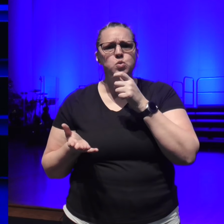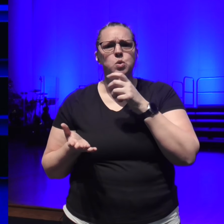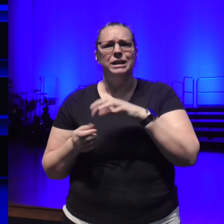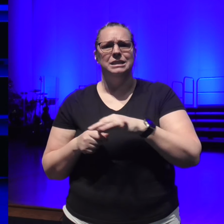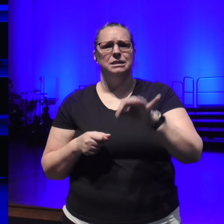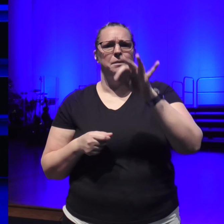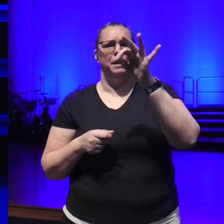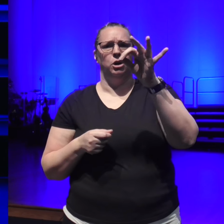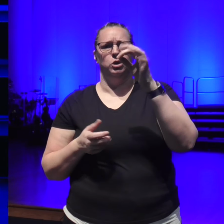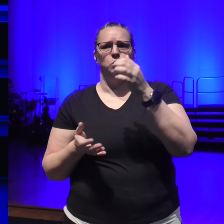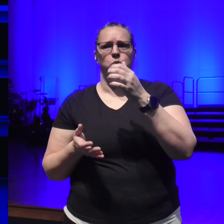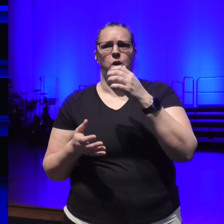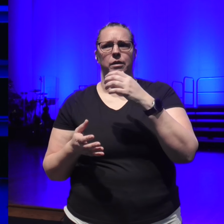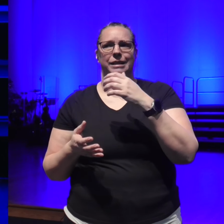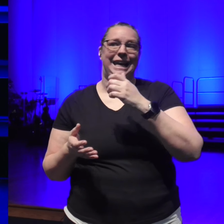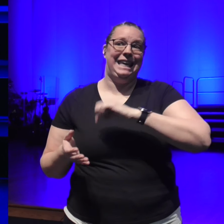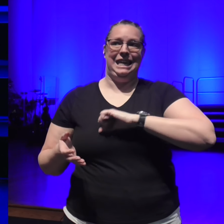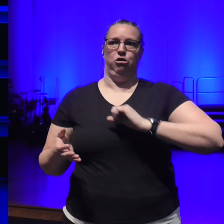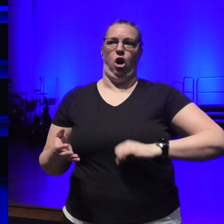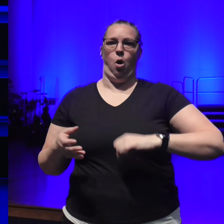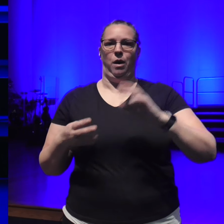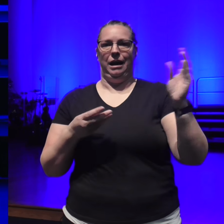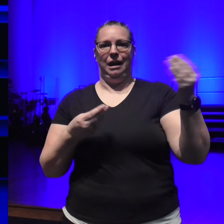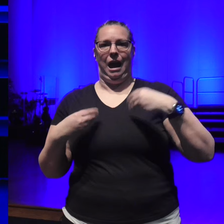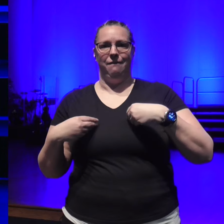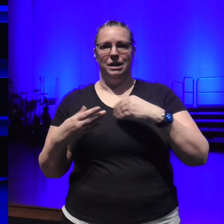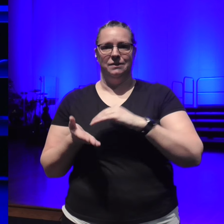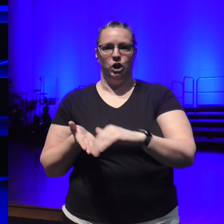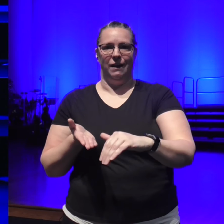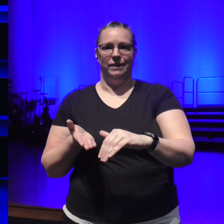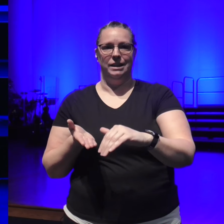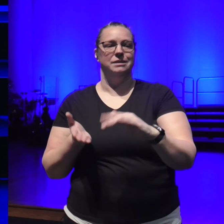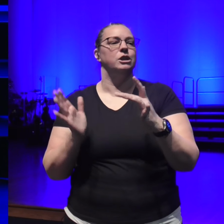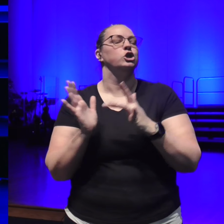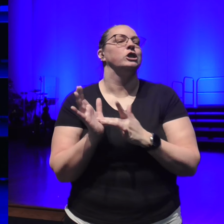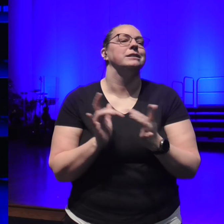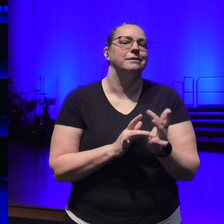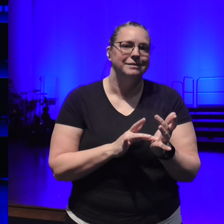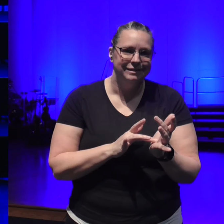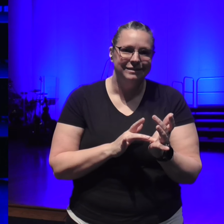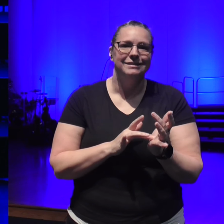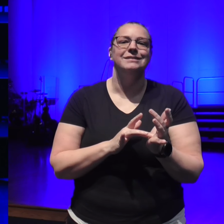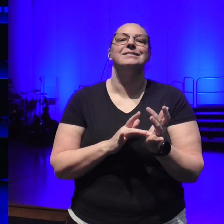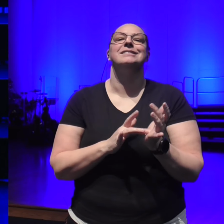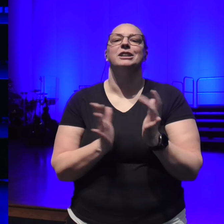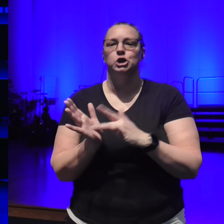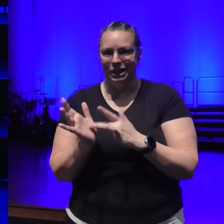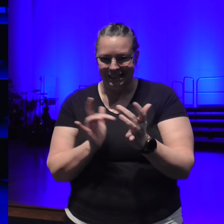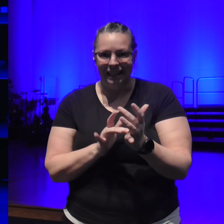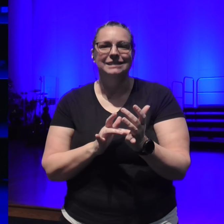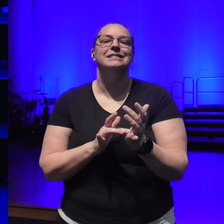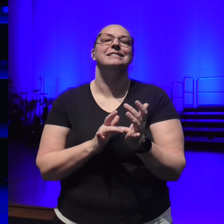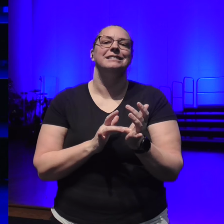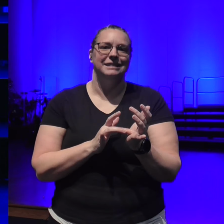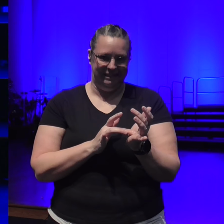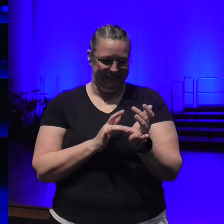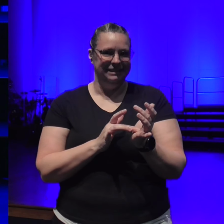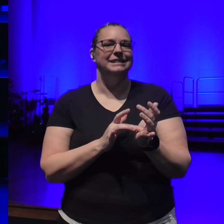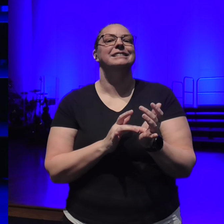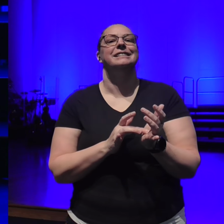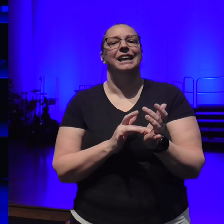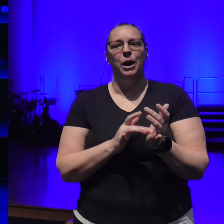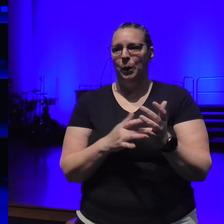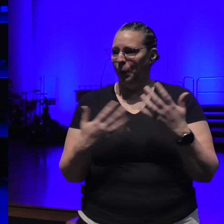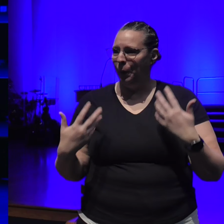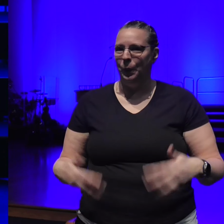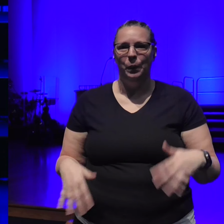hero that gave us the practice of forgiveness? Jesus. Jesus is